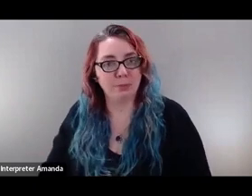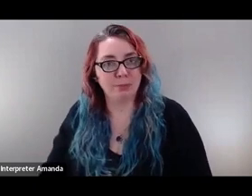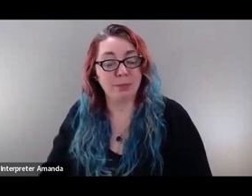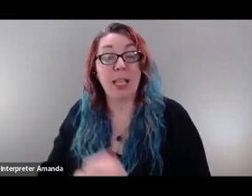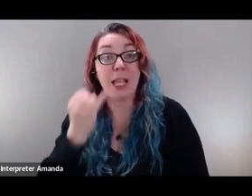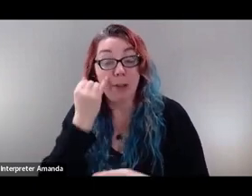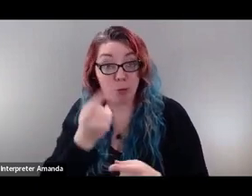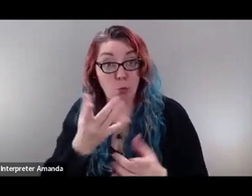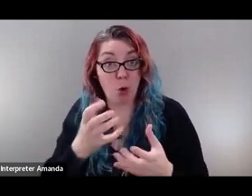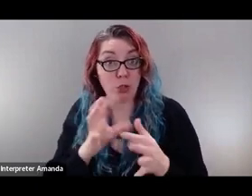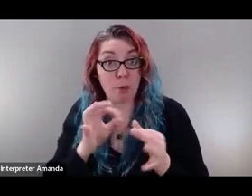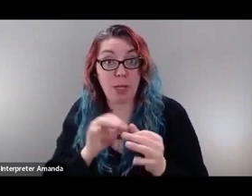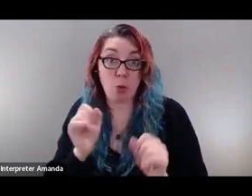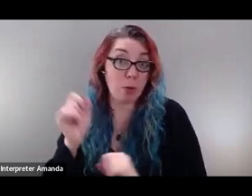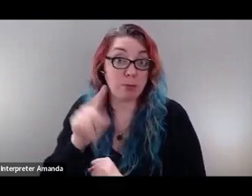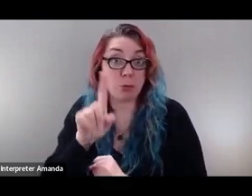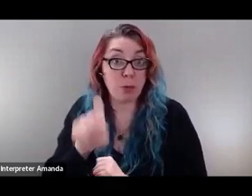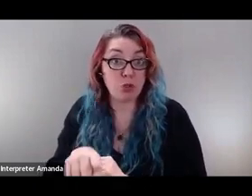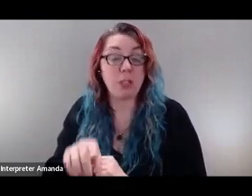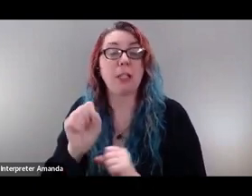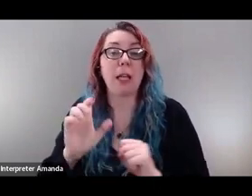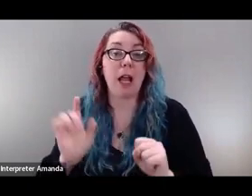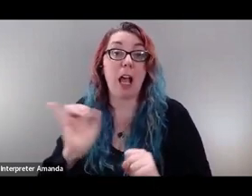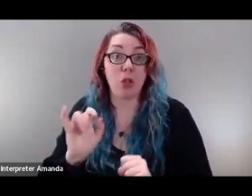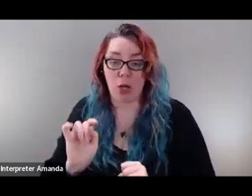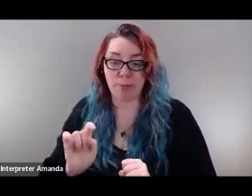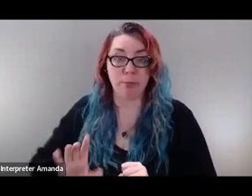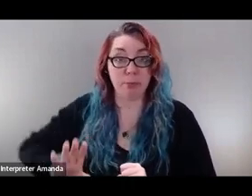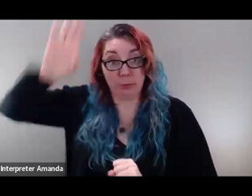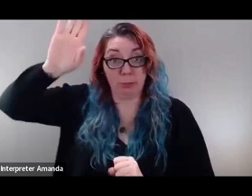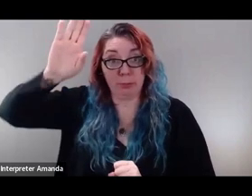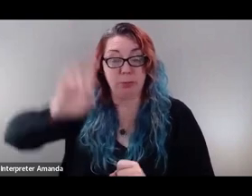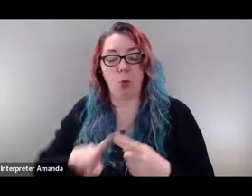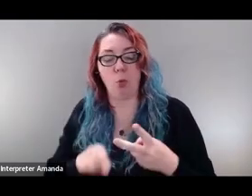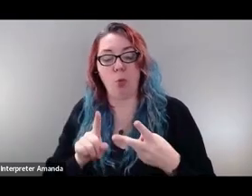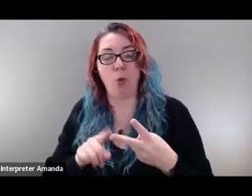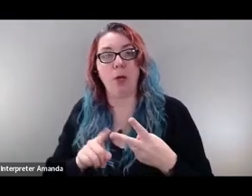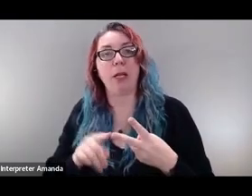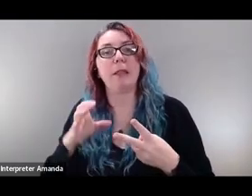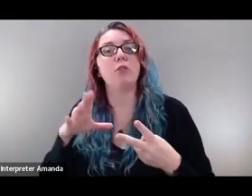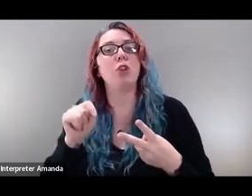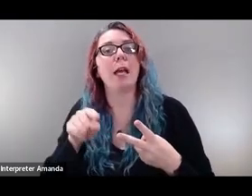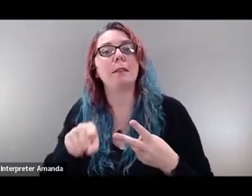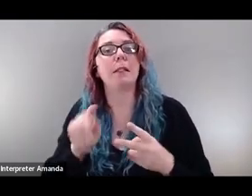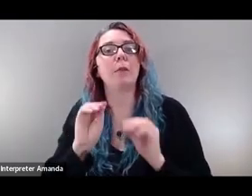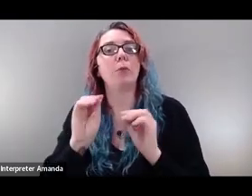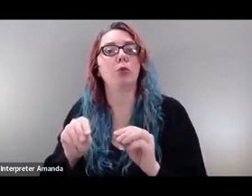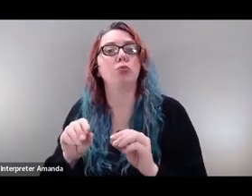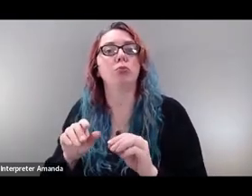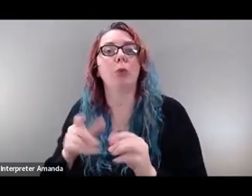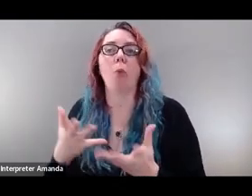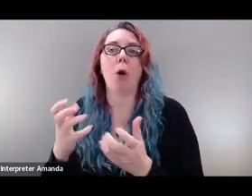virtual hand or write in the chat and I'll invite you to speak. And if you could start also by saying your name, it